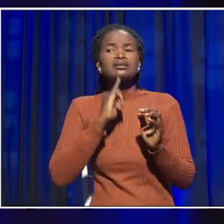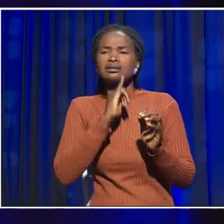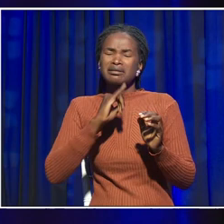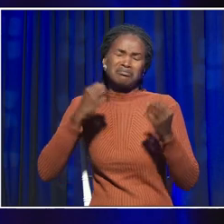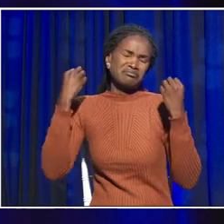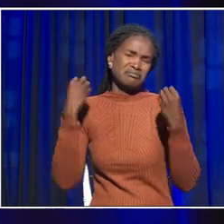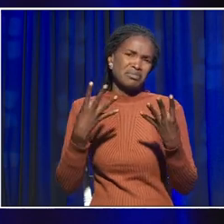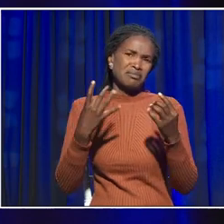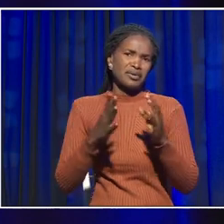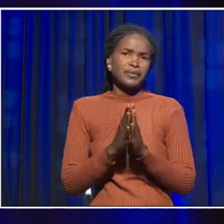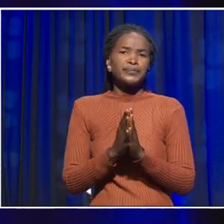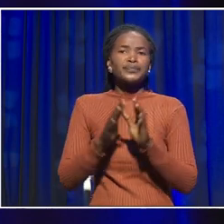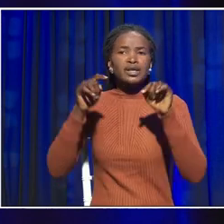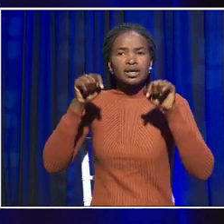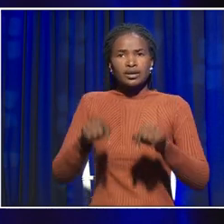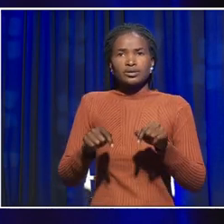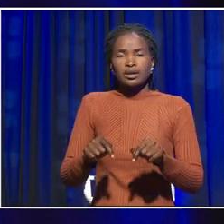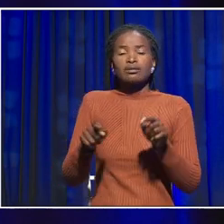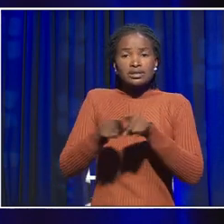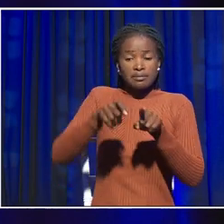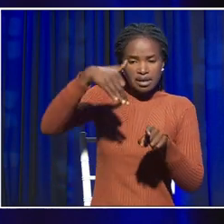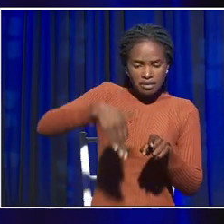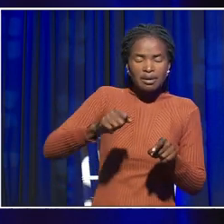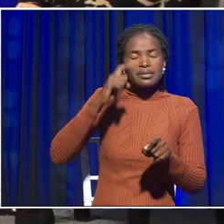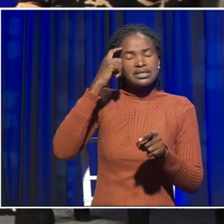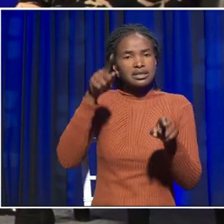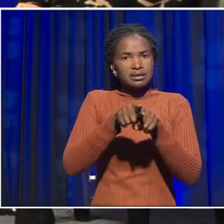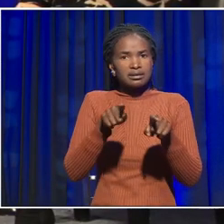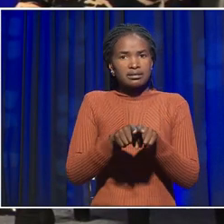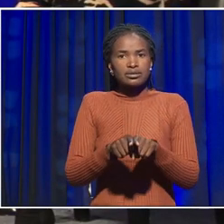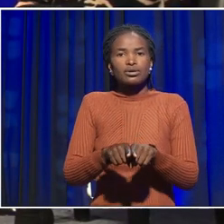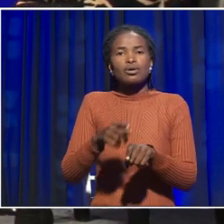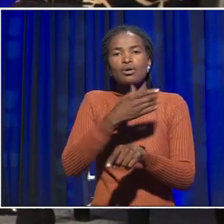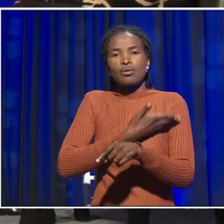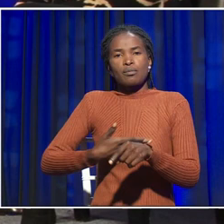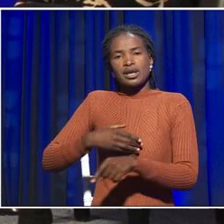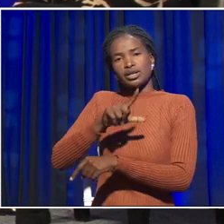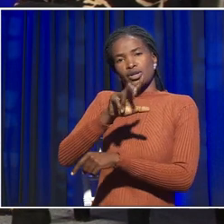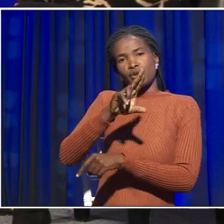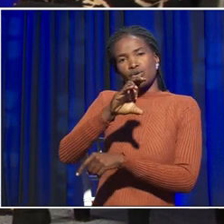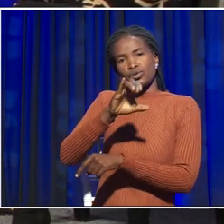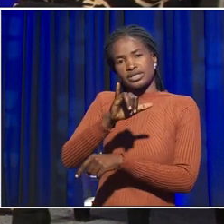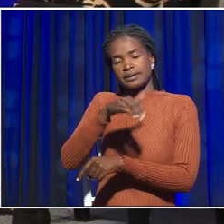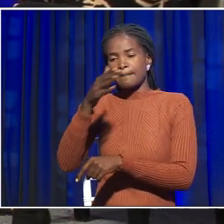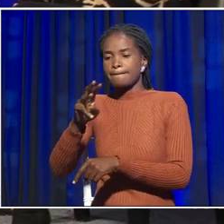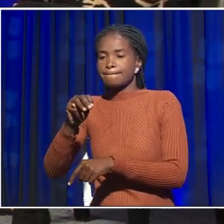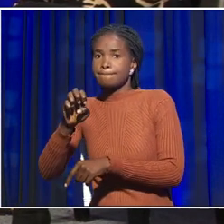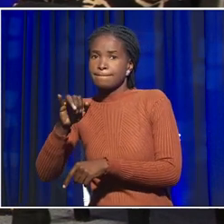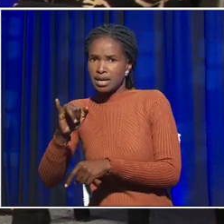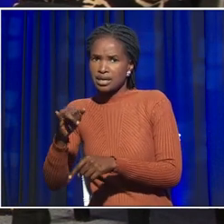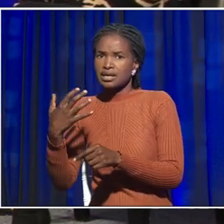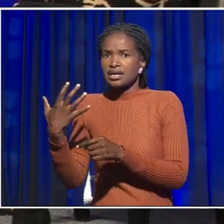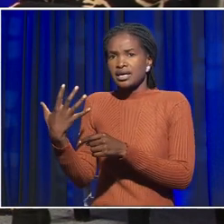course, we invited back none other than our LucyMay. LucyMay, who is here with us again,